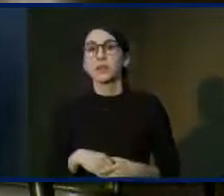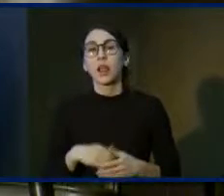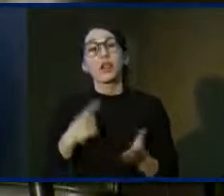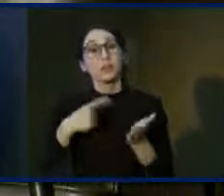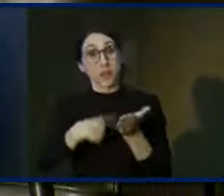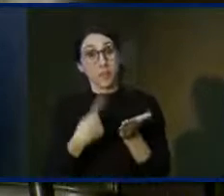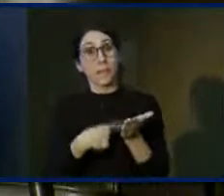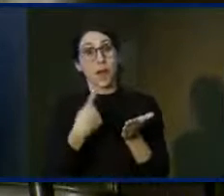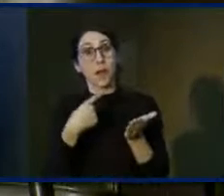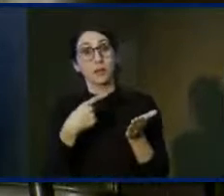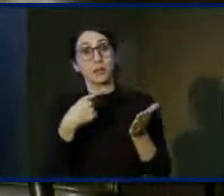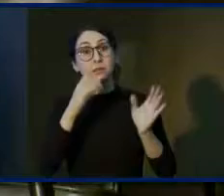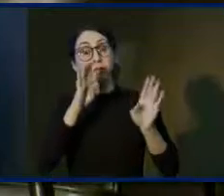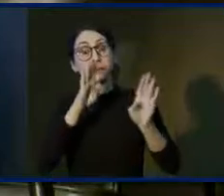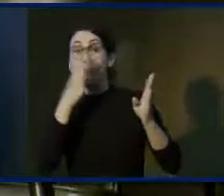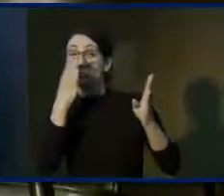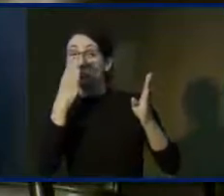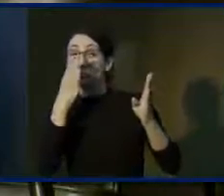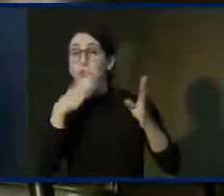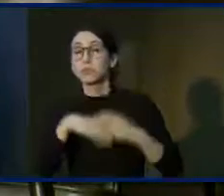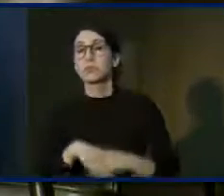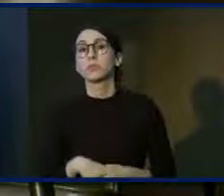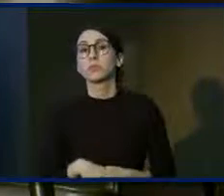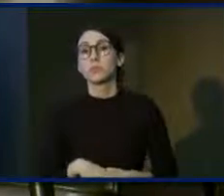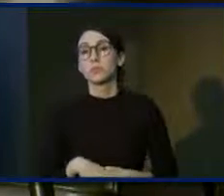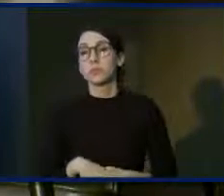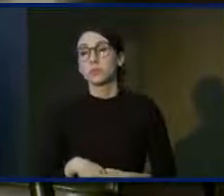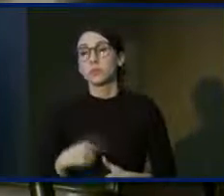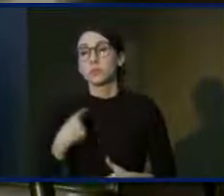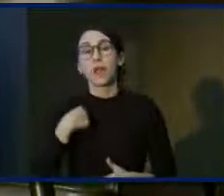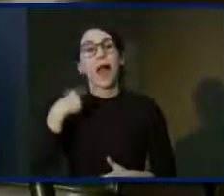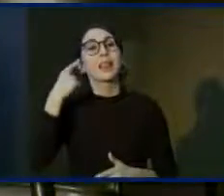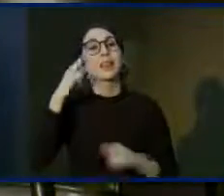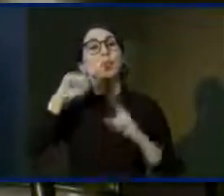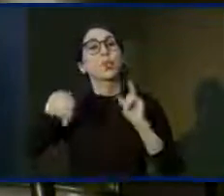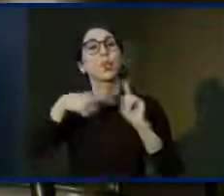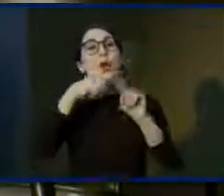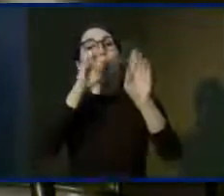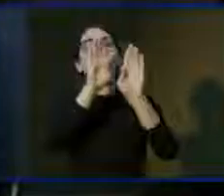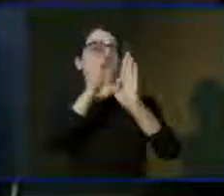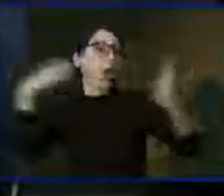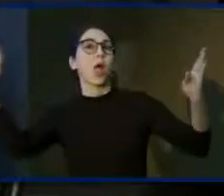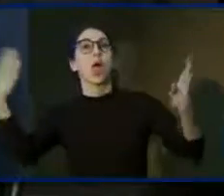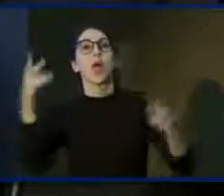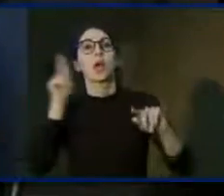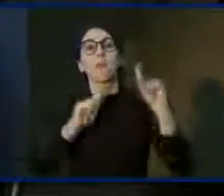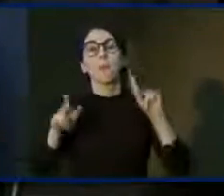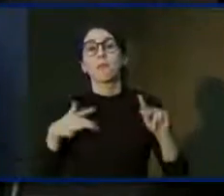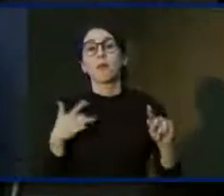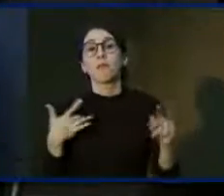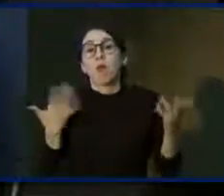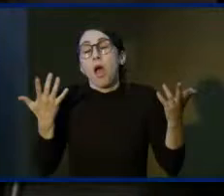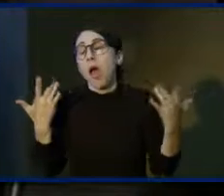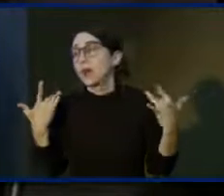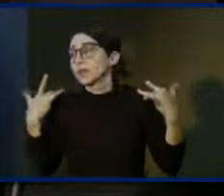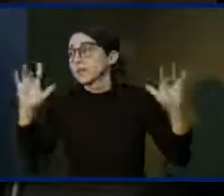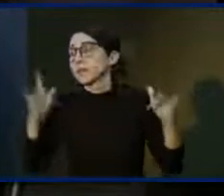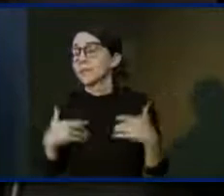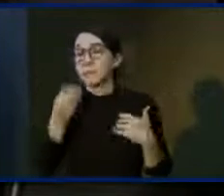was a little bit more open. I think when it got too wide open, we got complacent again.